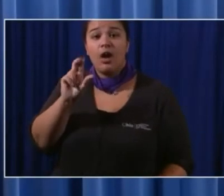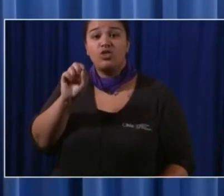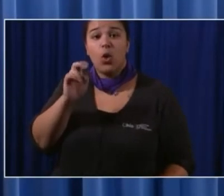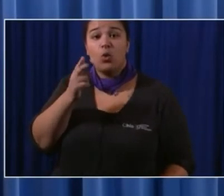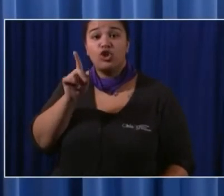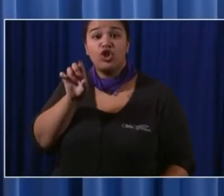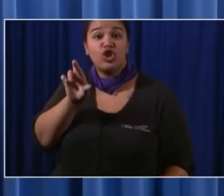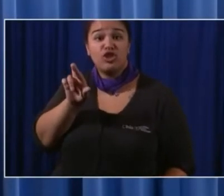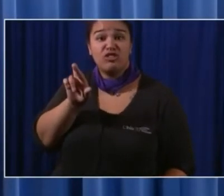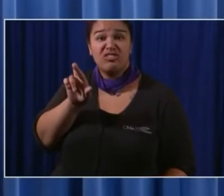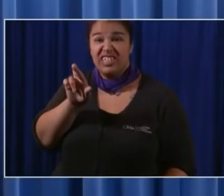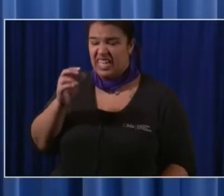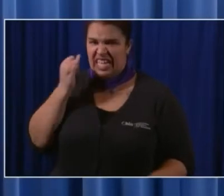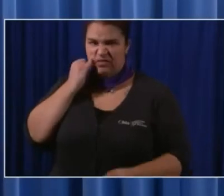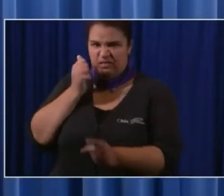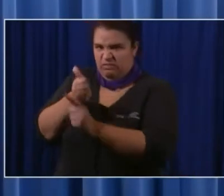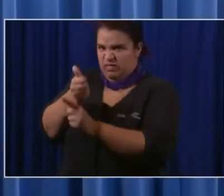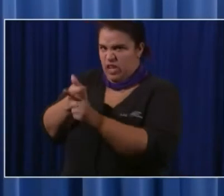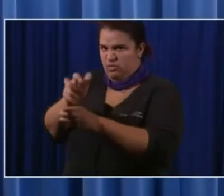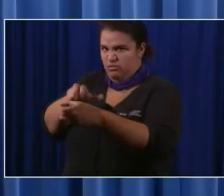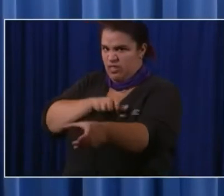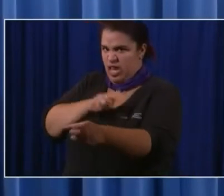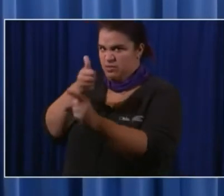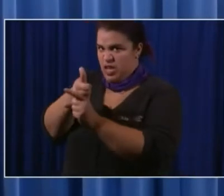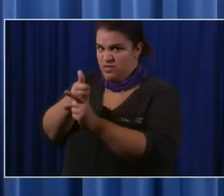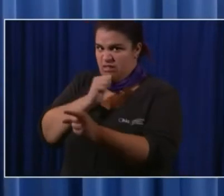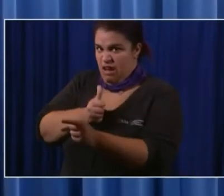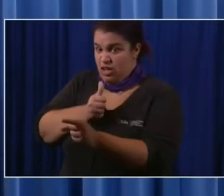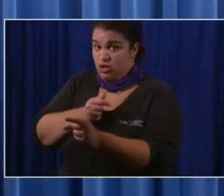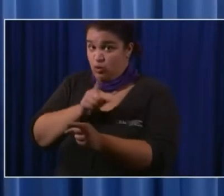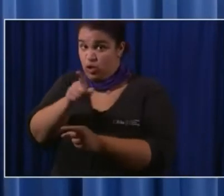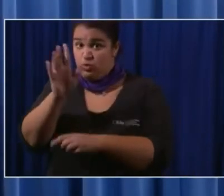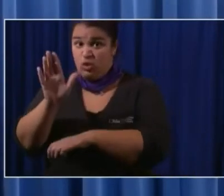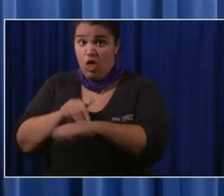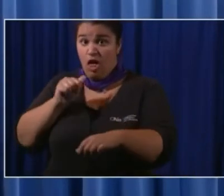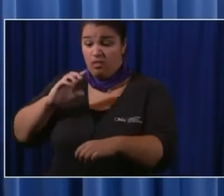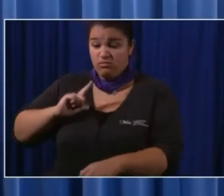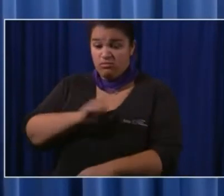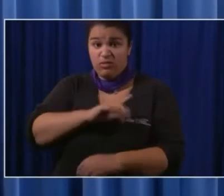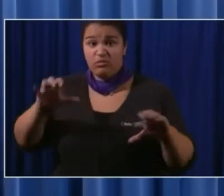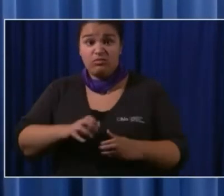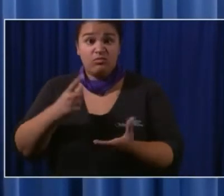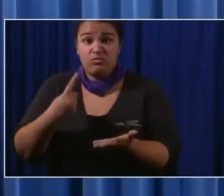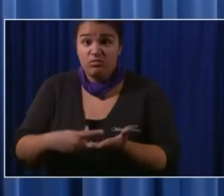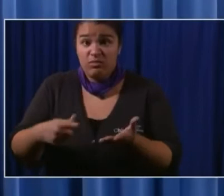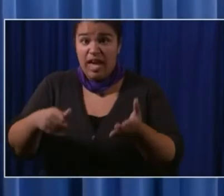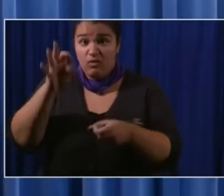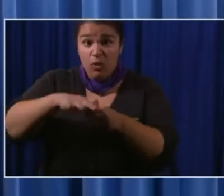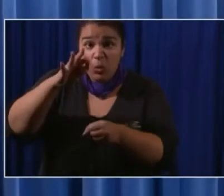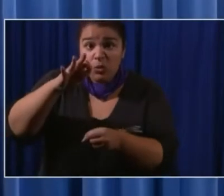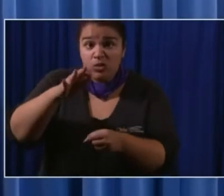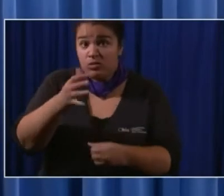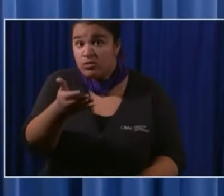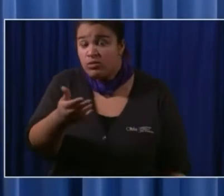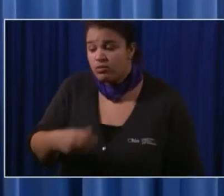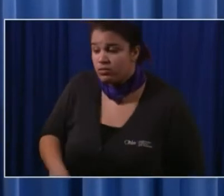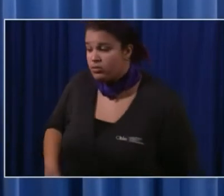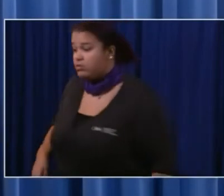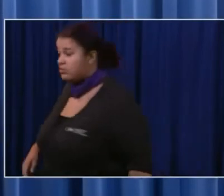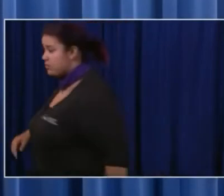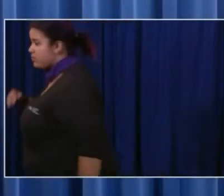Well, yes, I would. I think we first have to look to the House. The